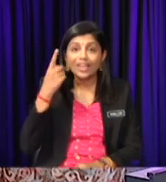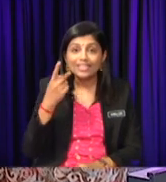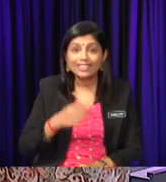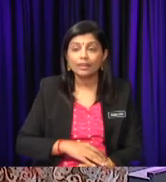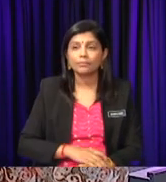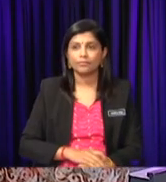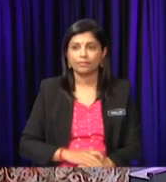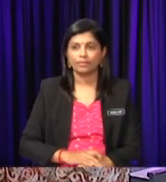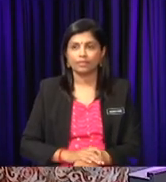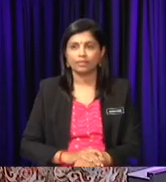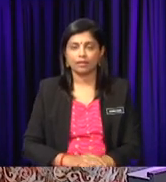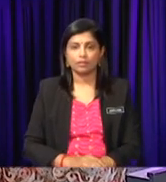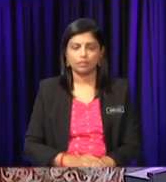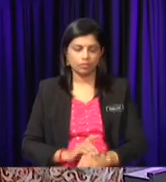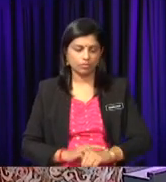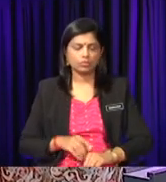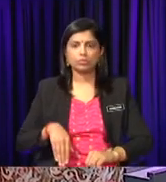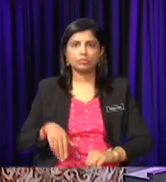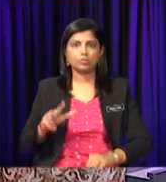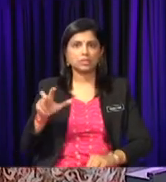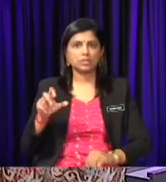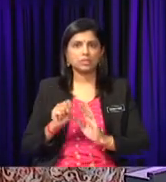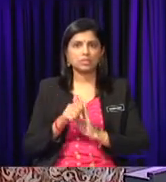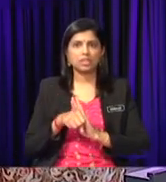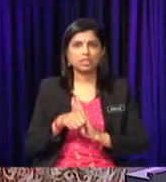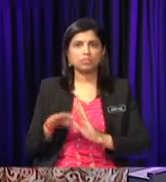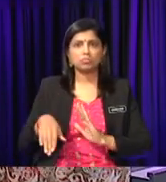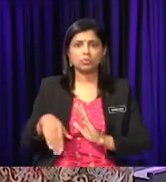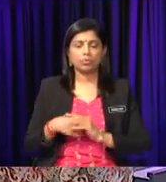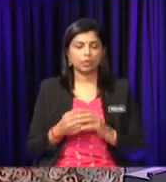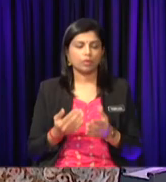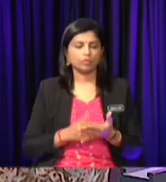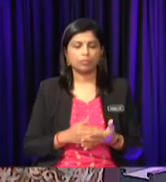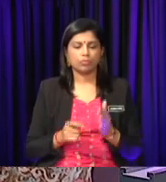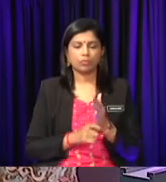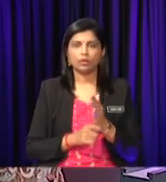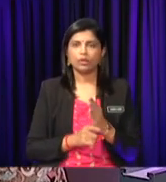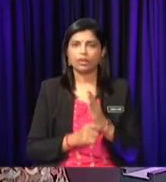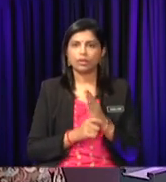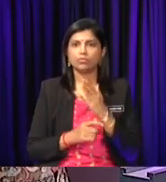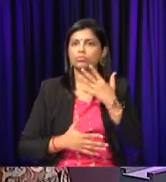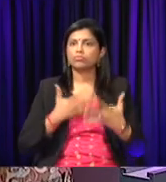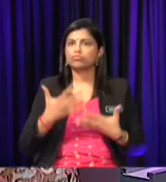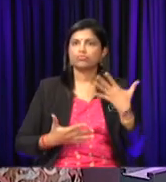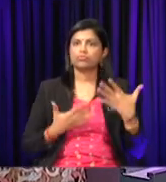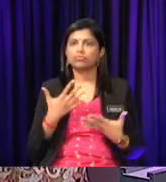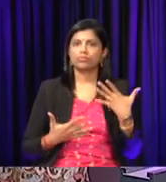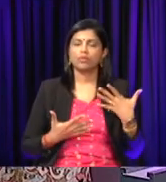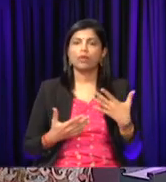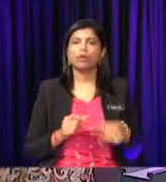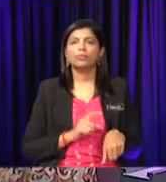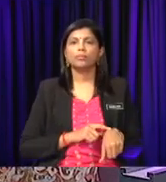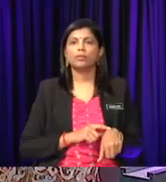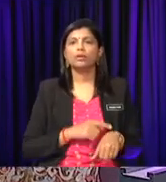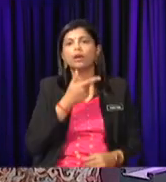seconds, that's not enough to get the marks that you deserve. Mm-hmm. All right? So if you speak too long or